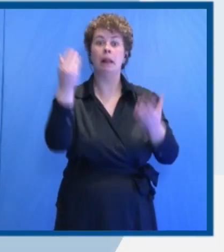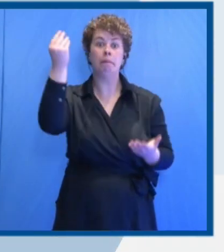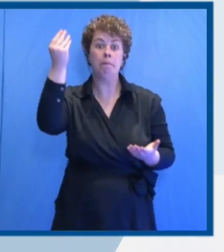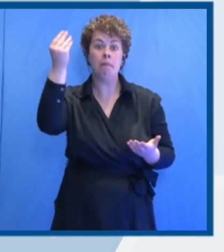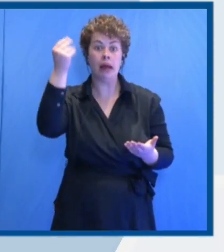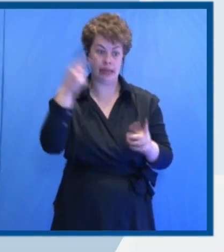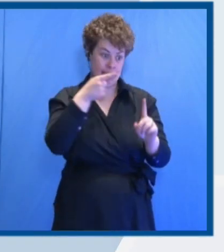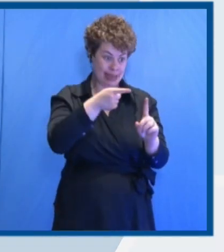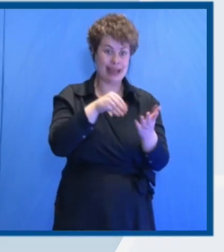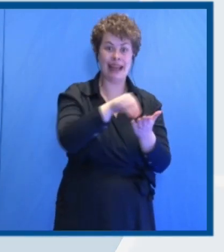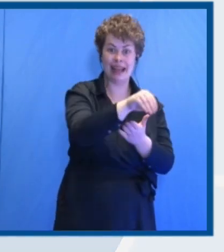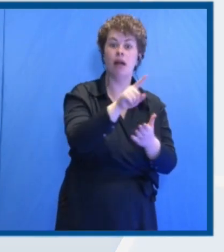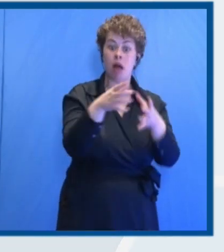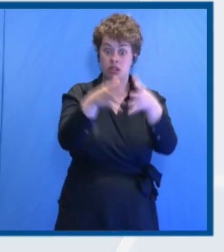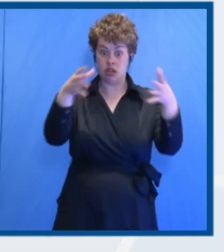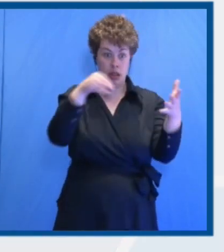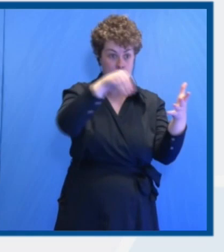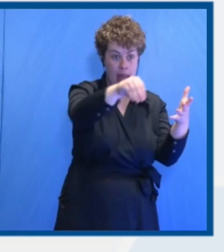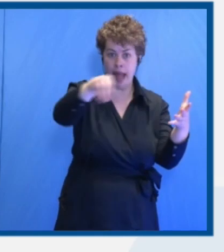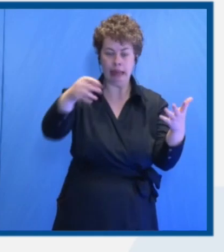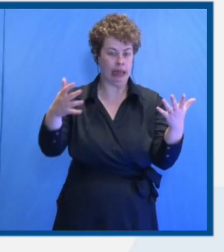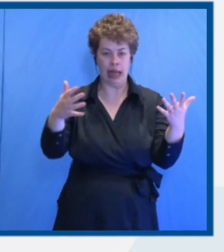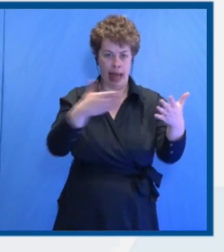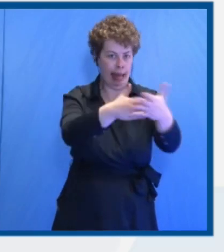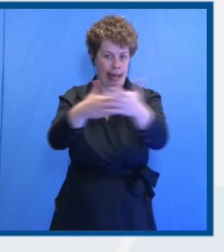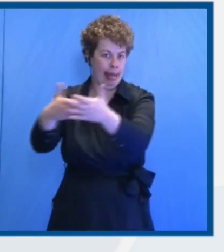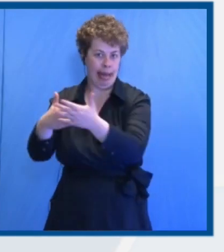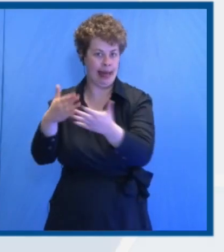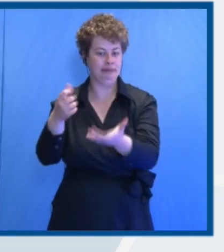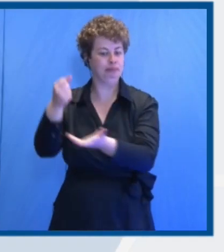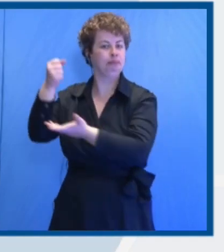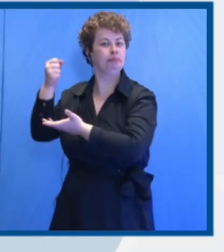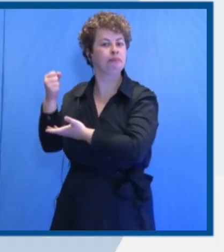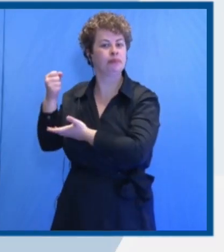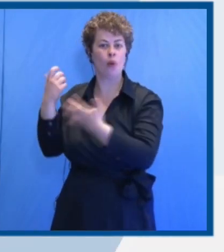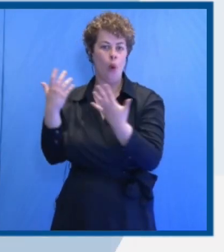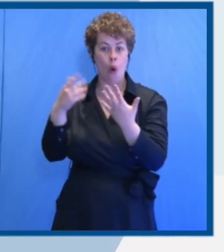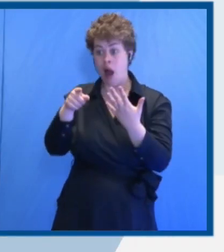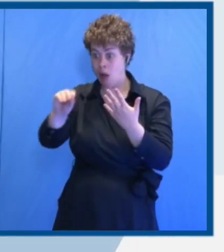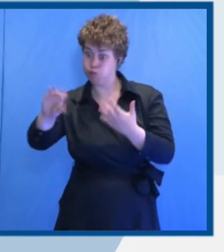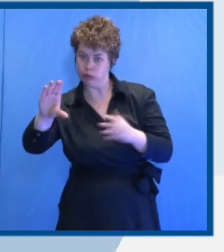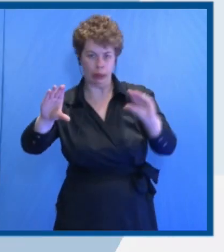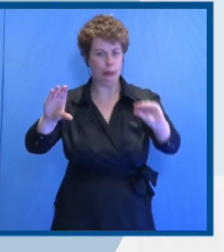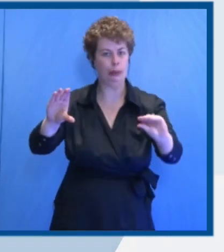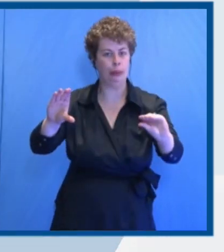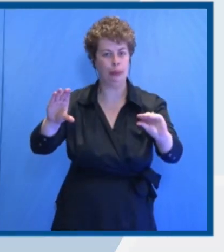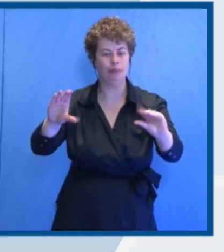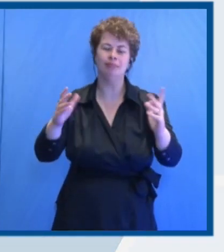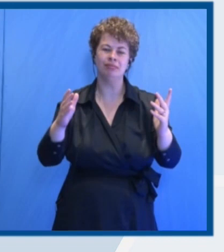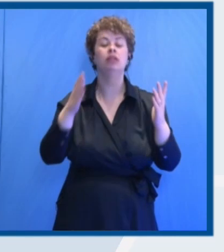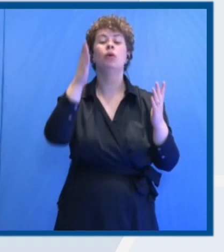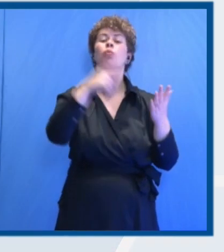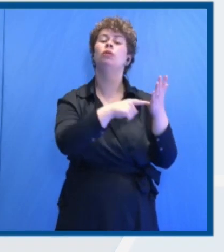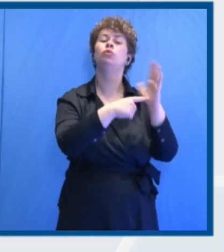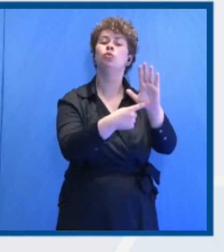time, non-inclusion of local communities. So we'll be looking at one case study from the mitigation